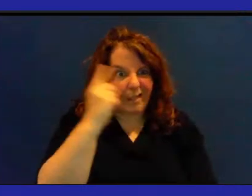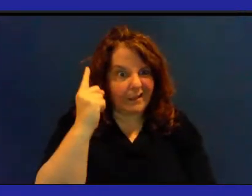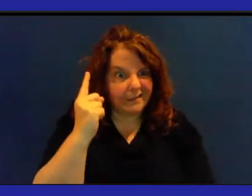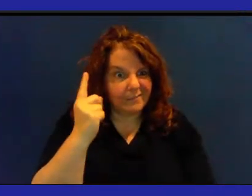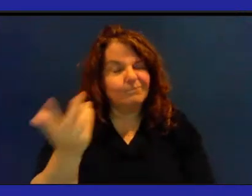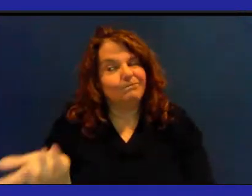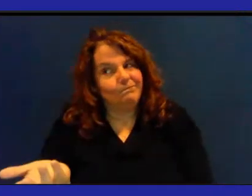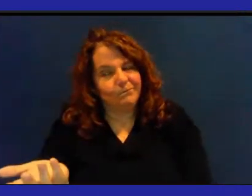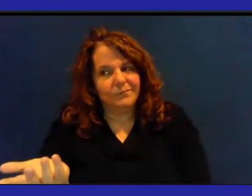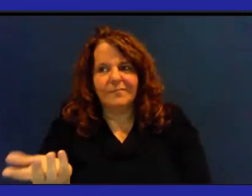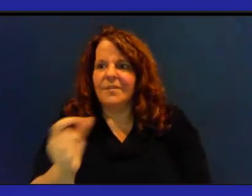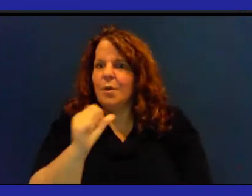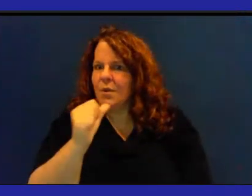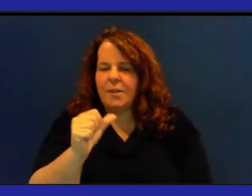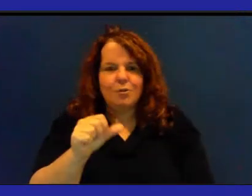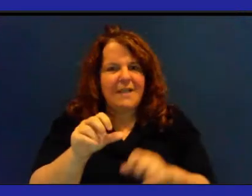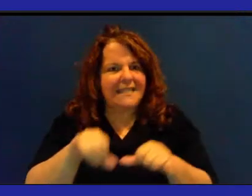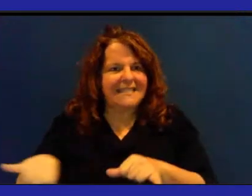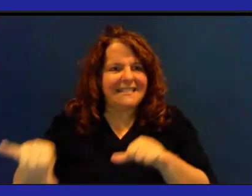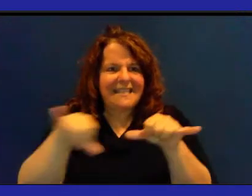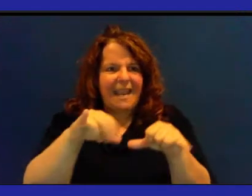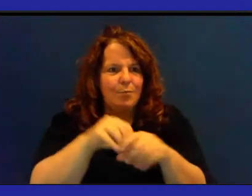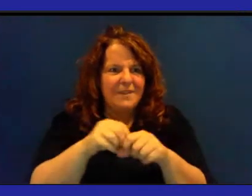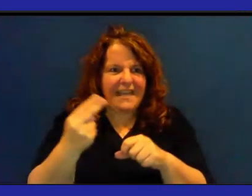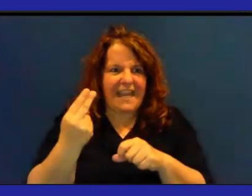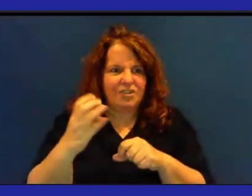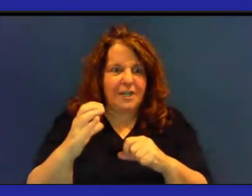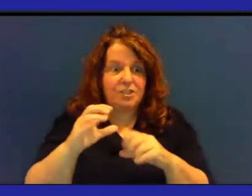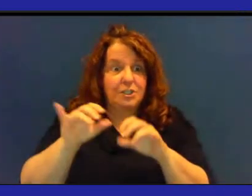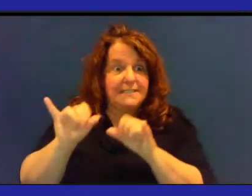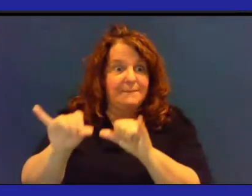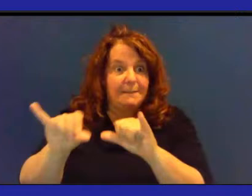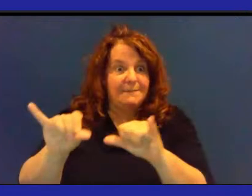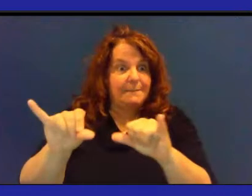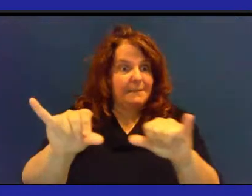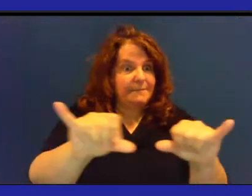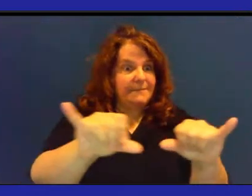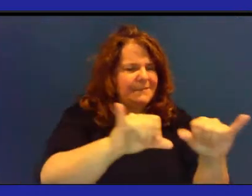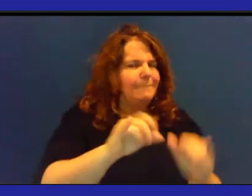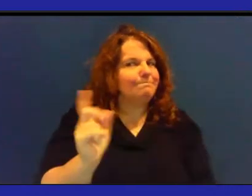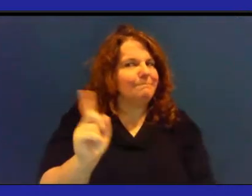not homogeneous even within H&H. So it would be really